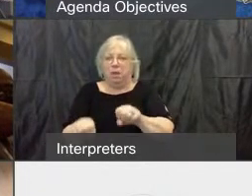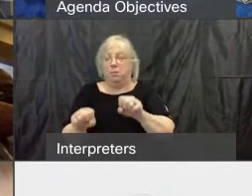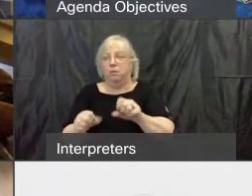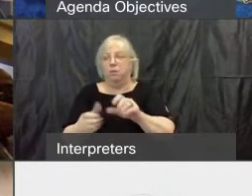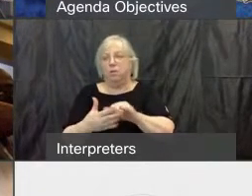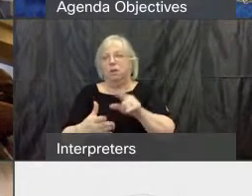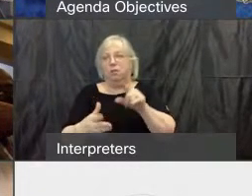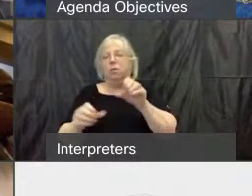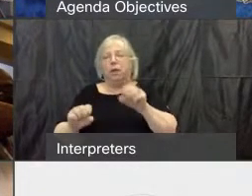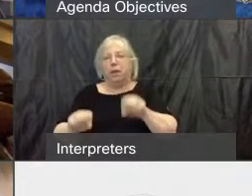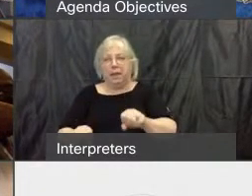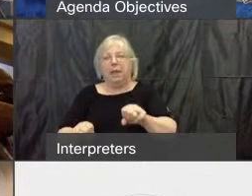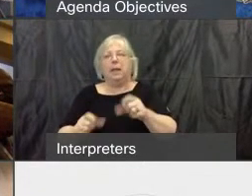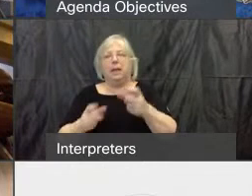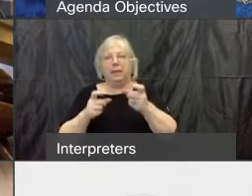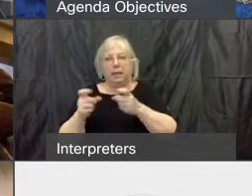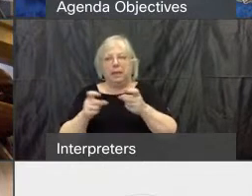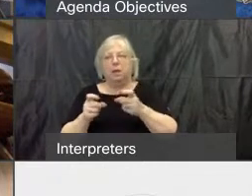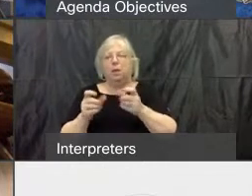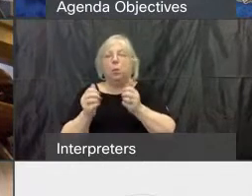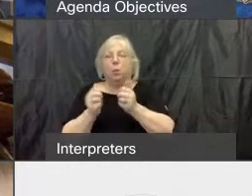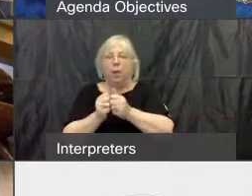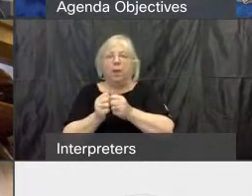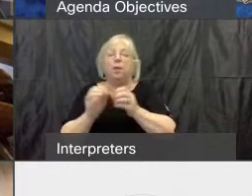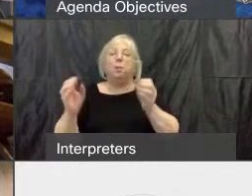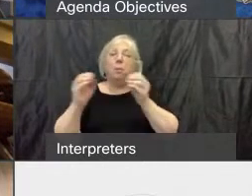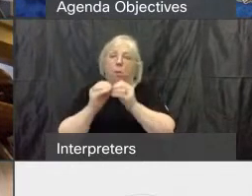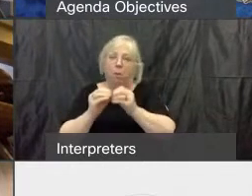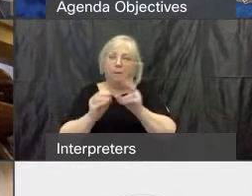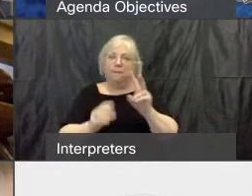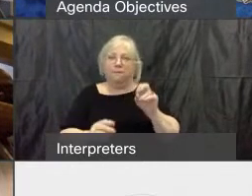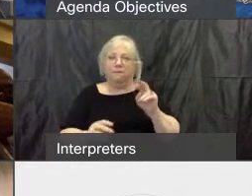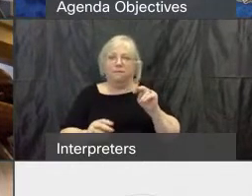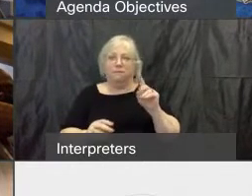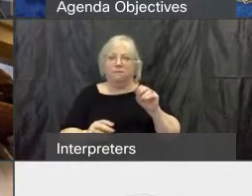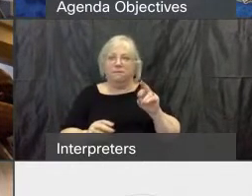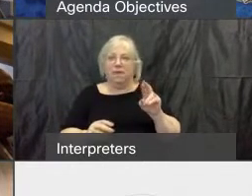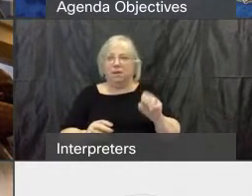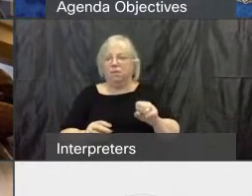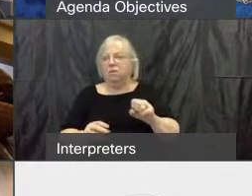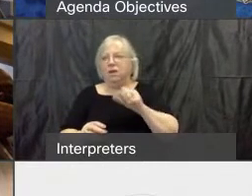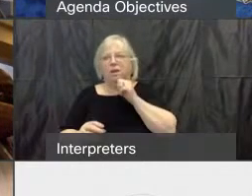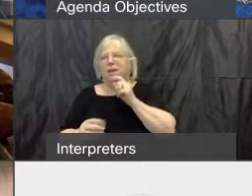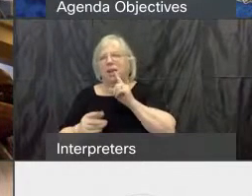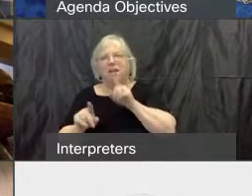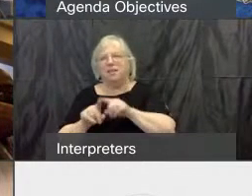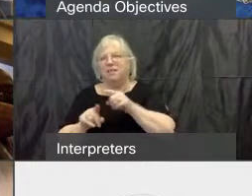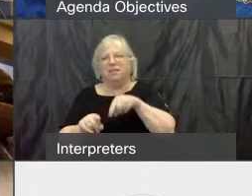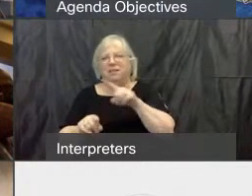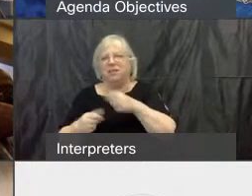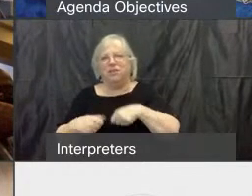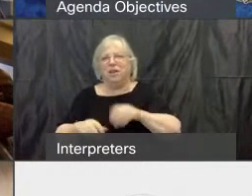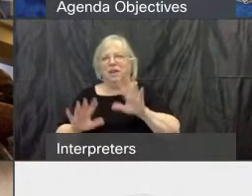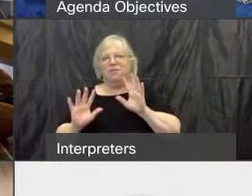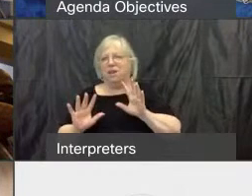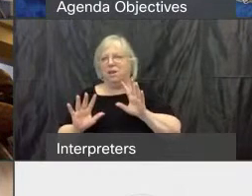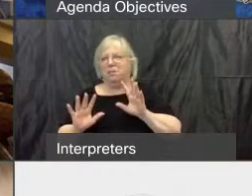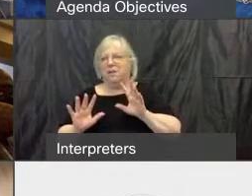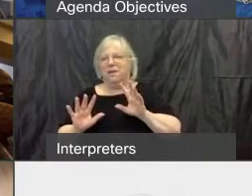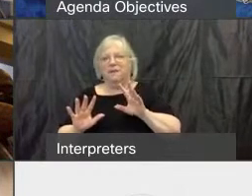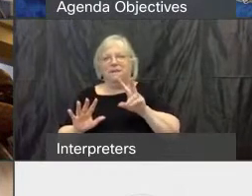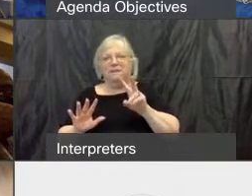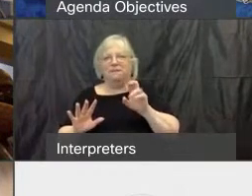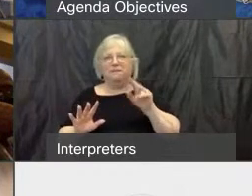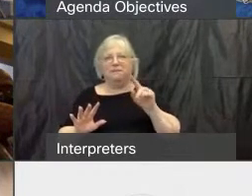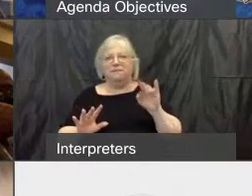so that you can deal with more vendors. It's not like we're giving up bidding. It's